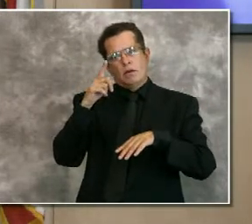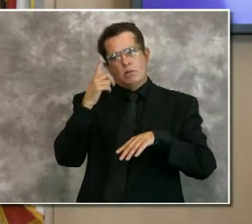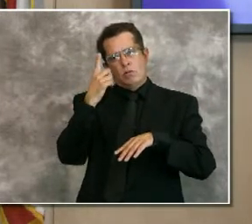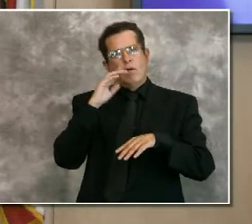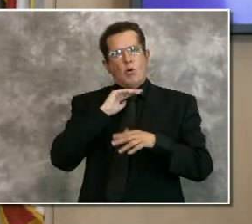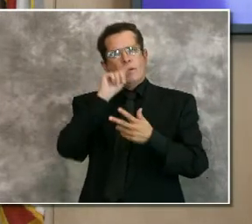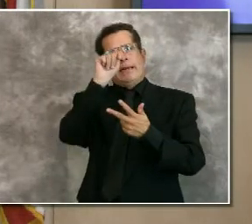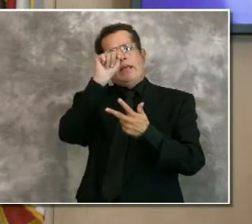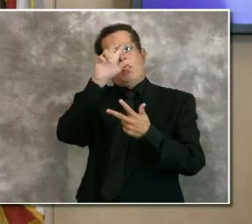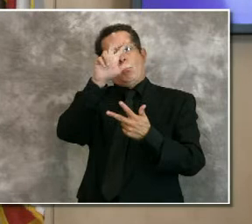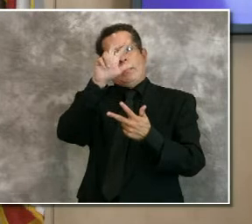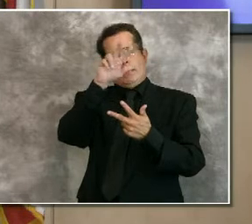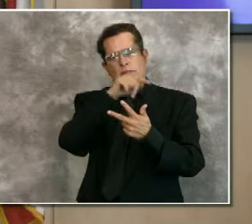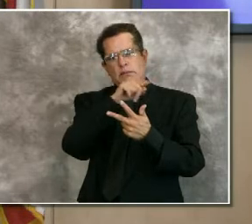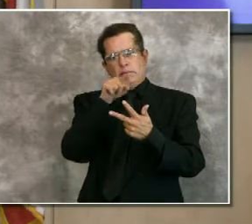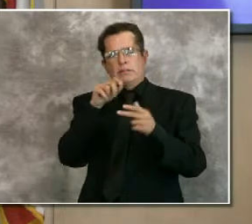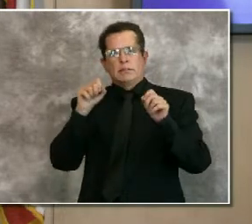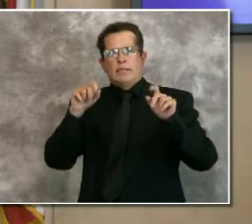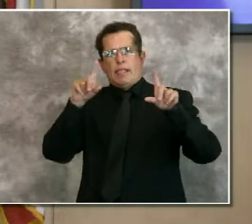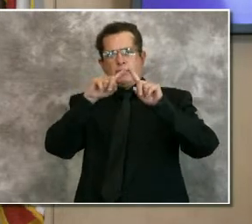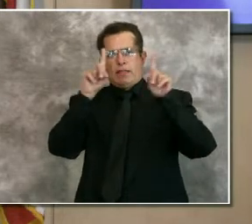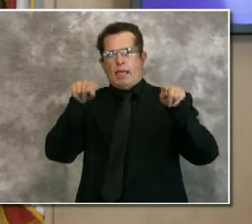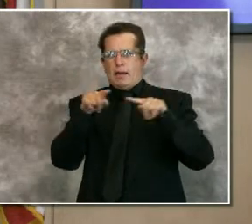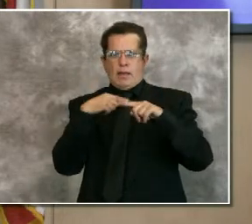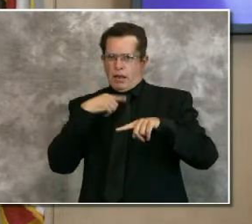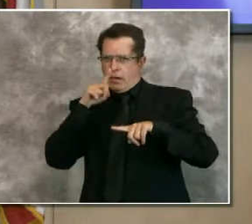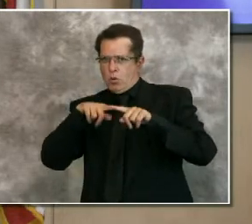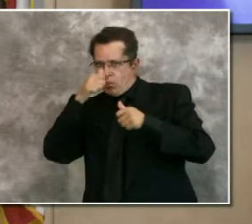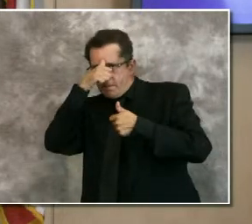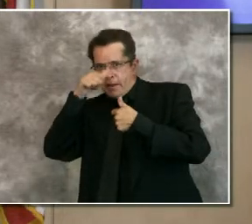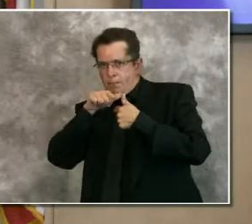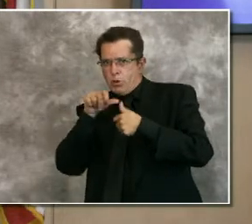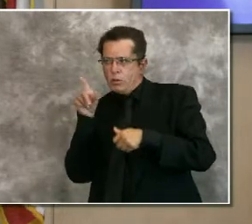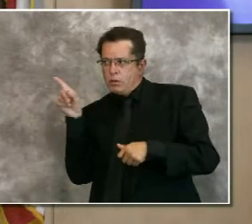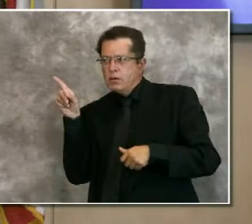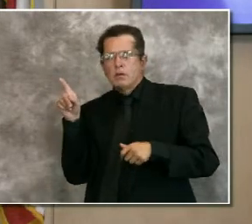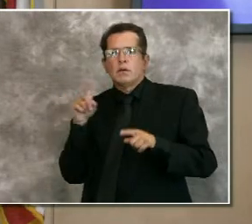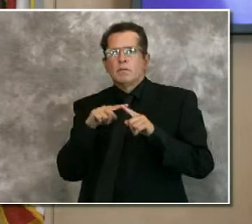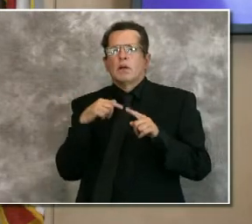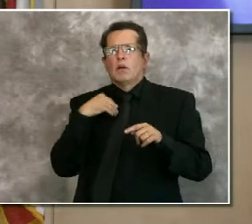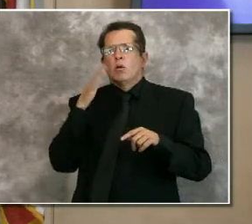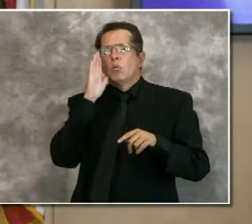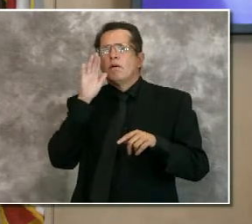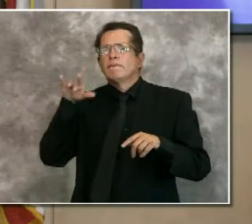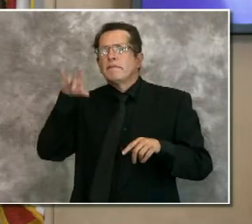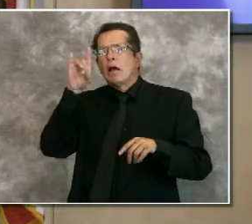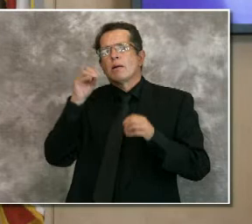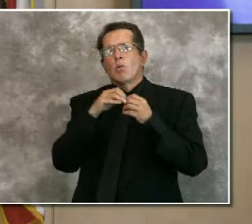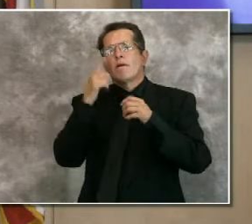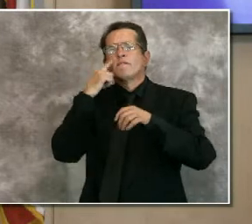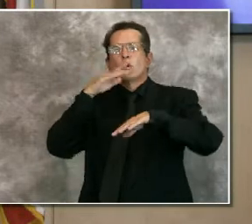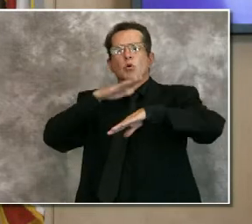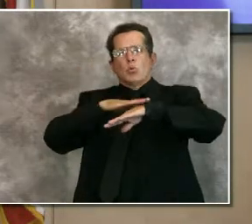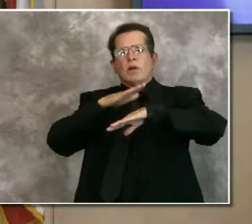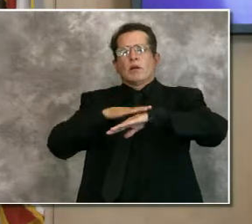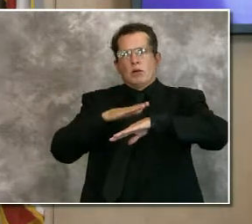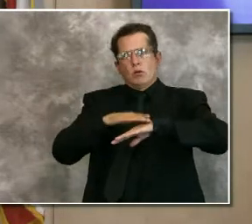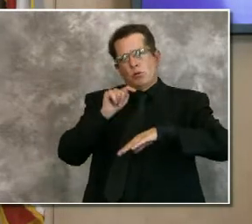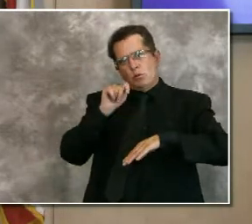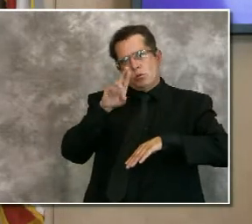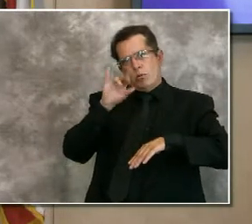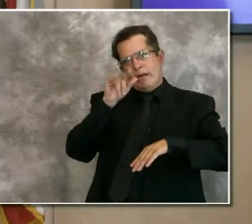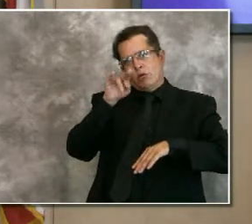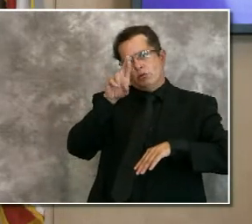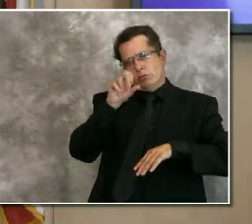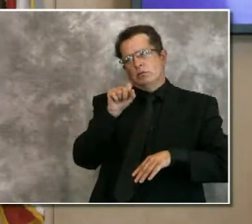our slides. I don't remember off the top of my head, but let me try to get back to you on that. Yes, show the trigger